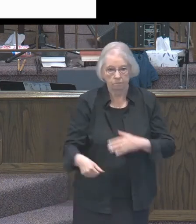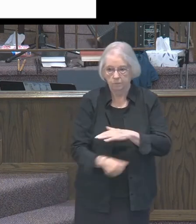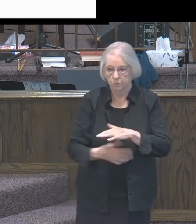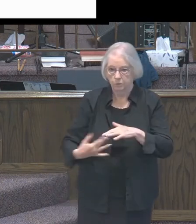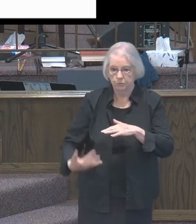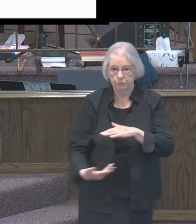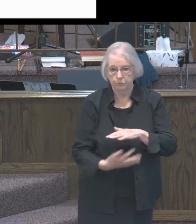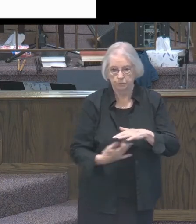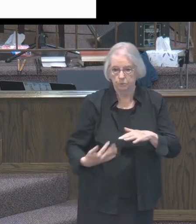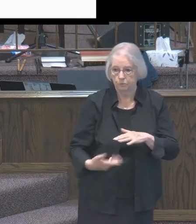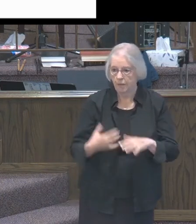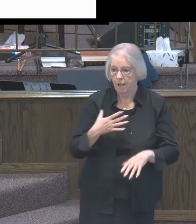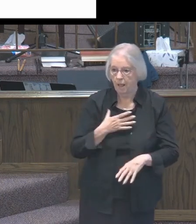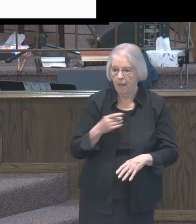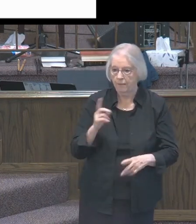All right.